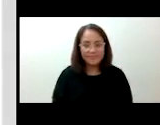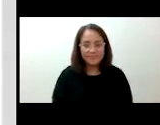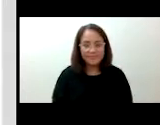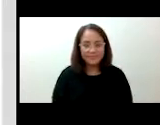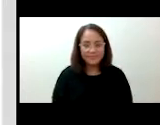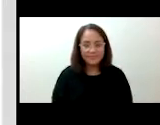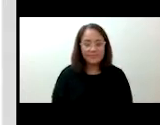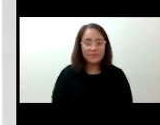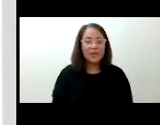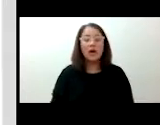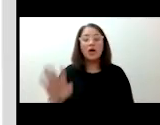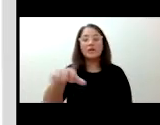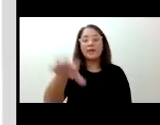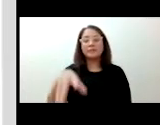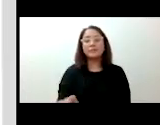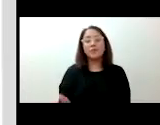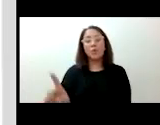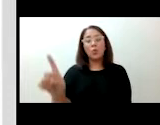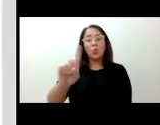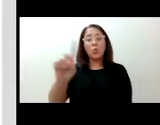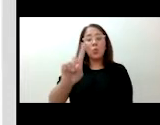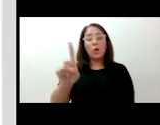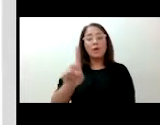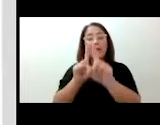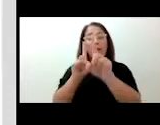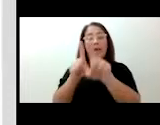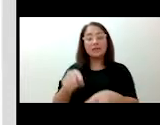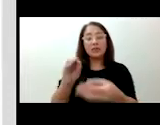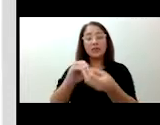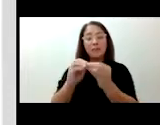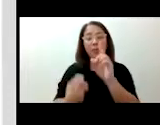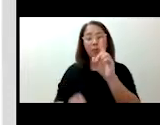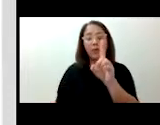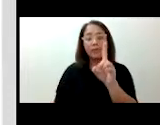what is the answer to number 1?